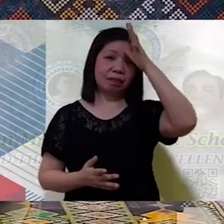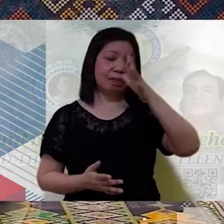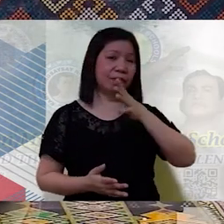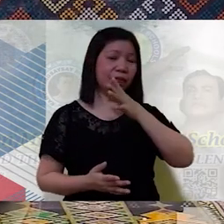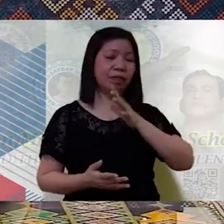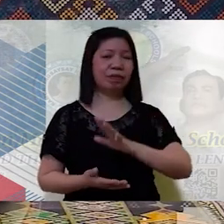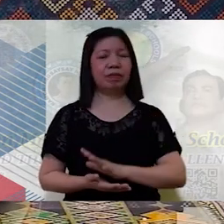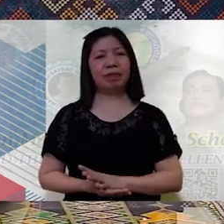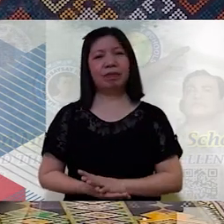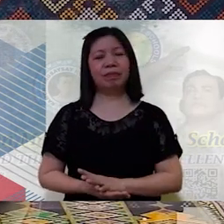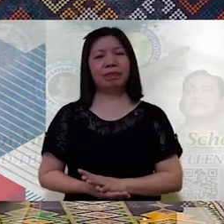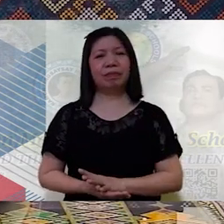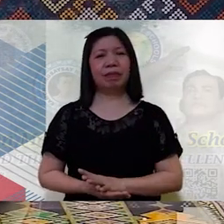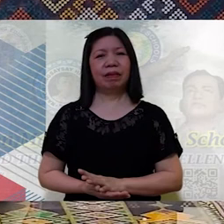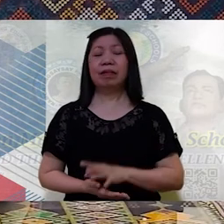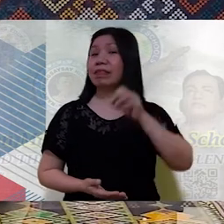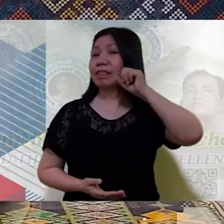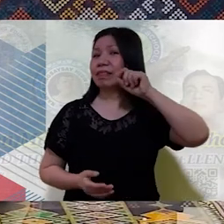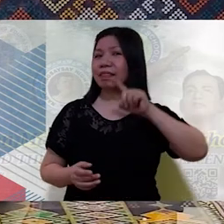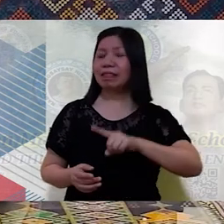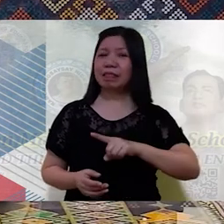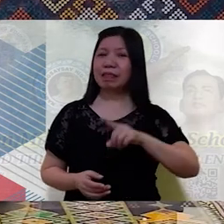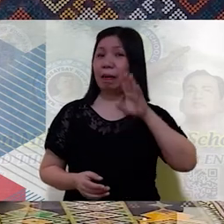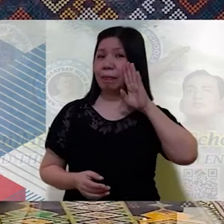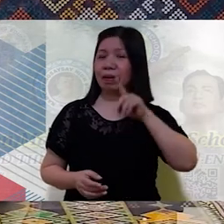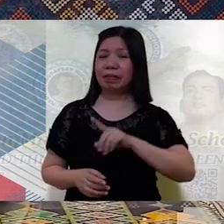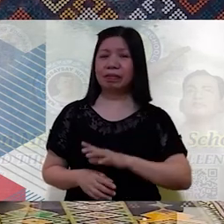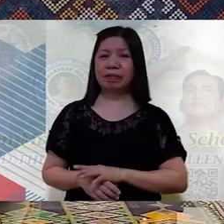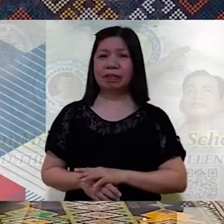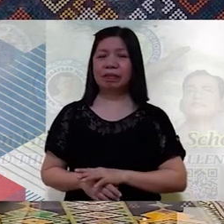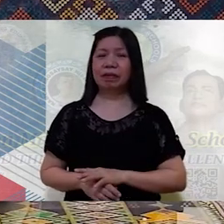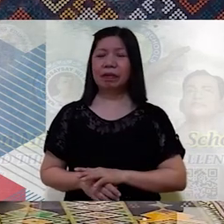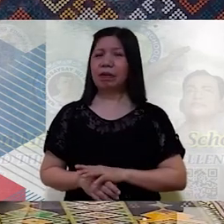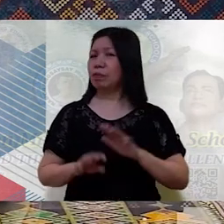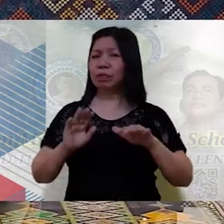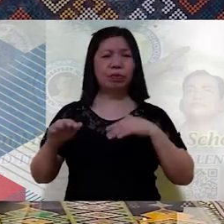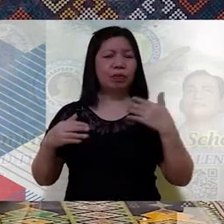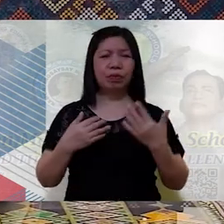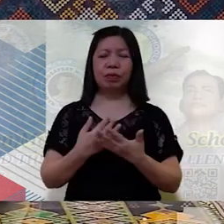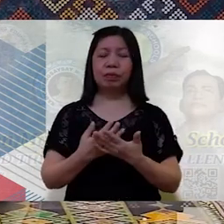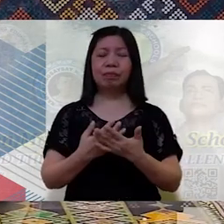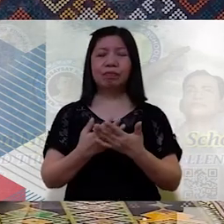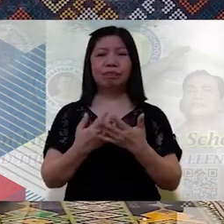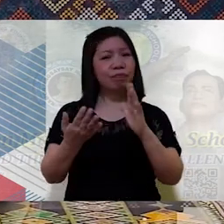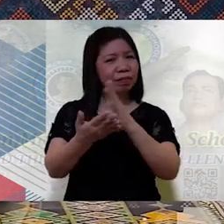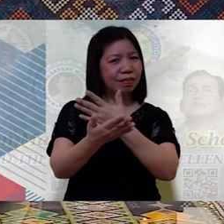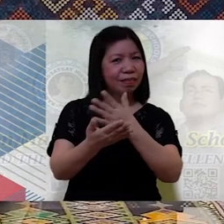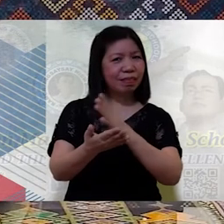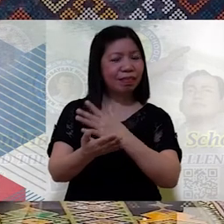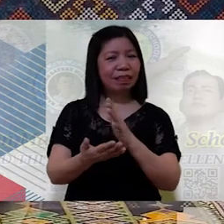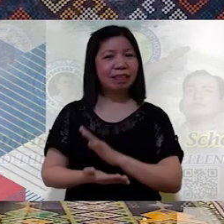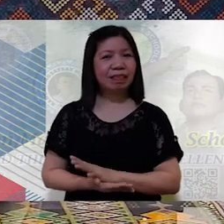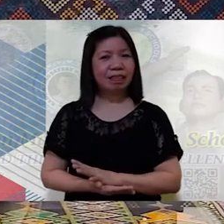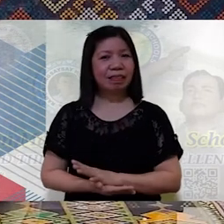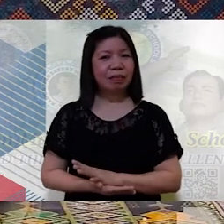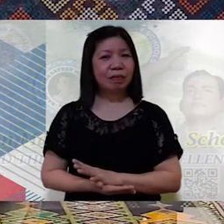mothers, fathers, sisters, brothers, and all who have contributed to